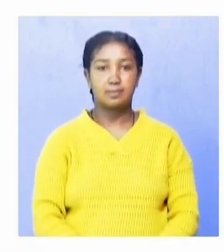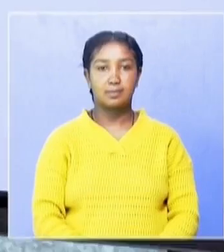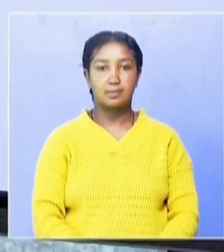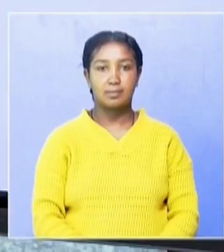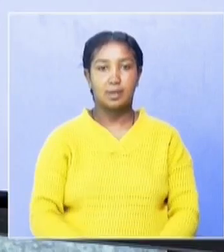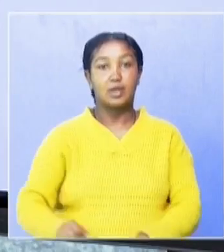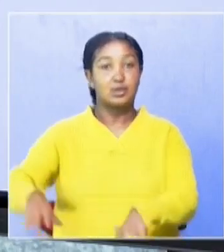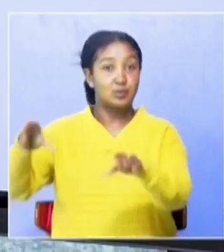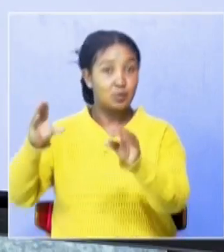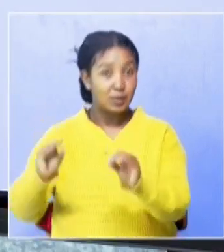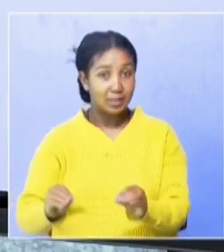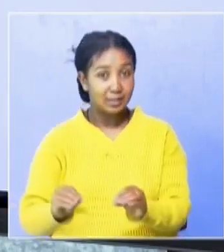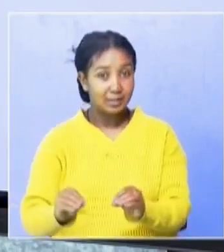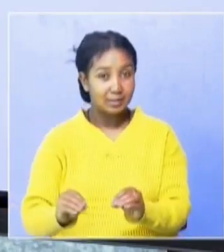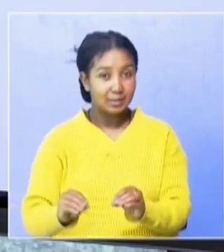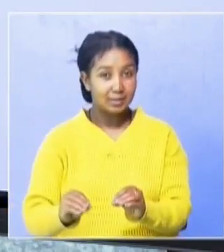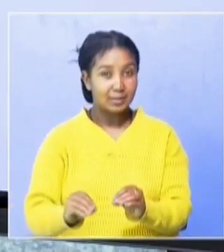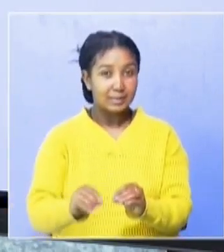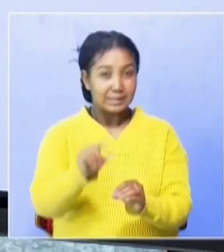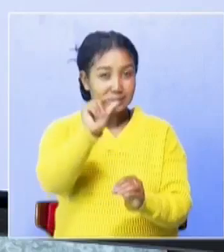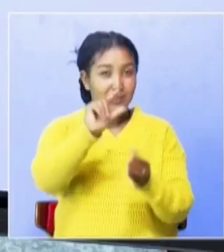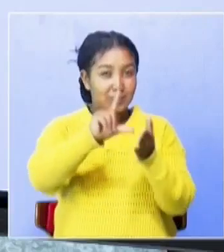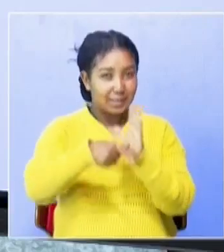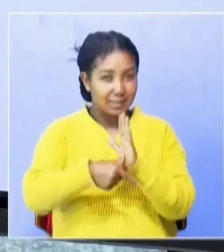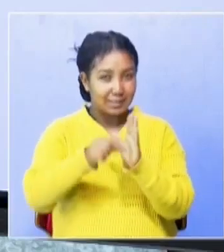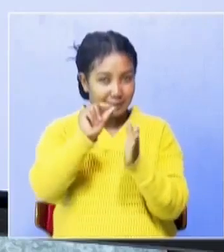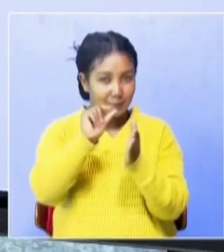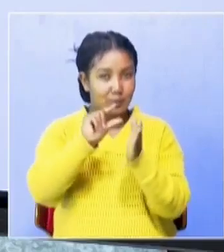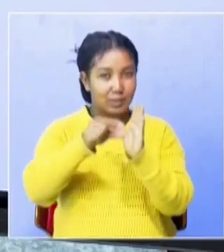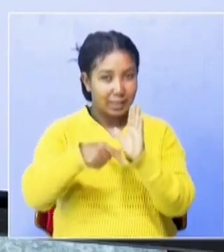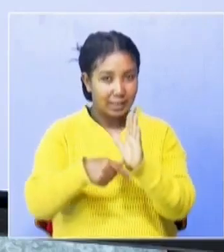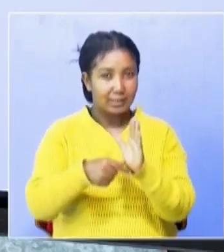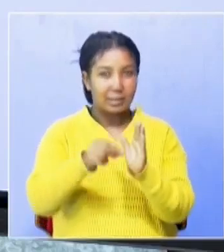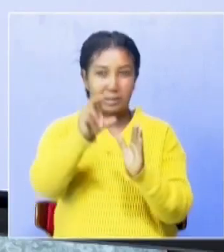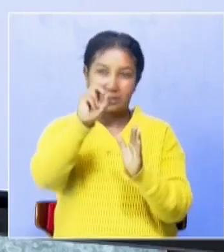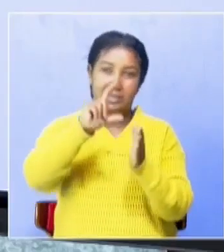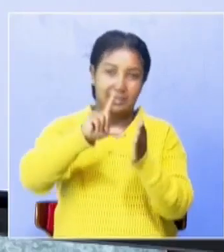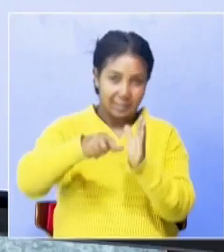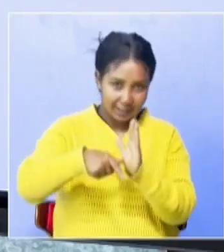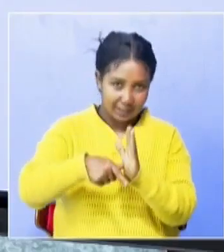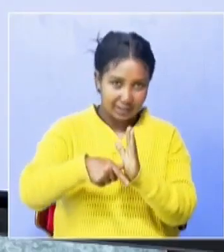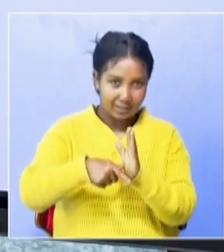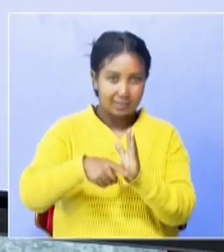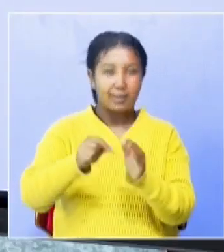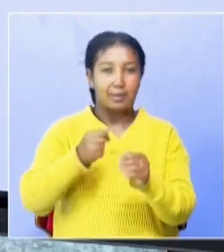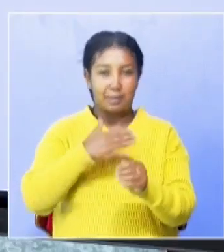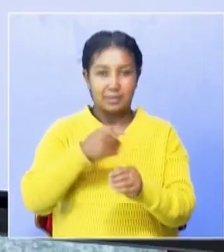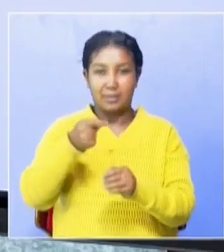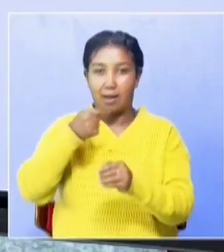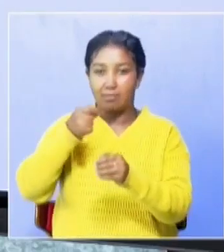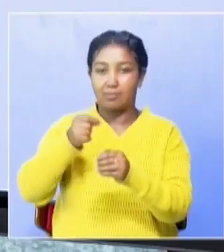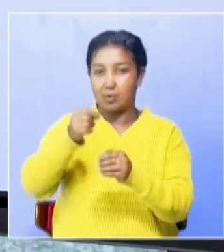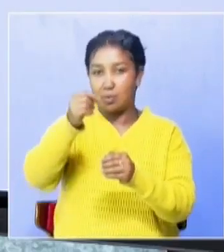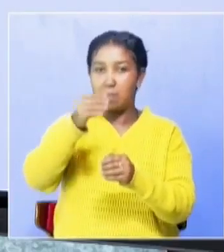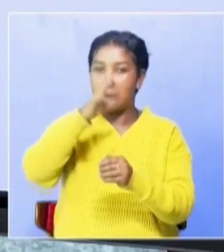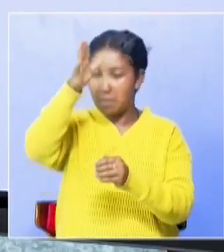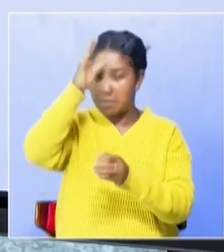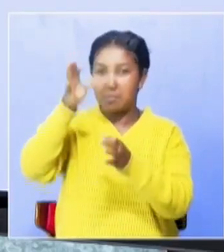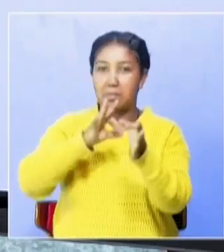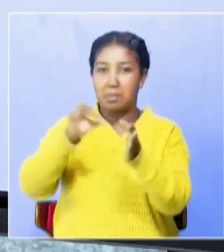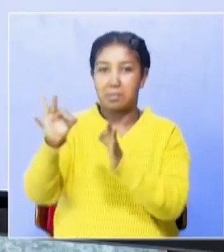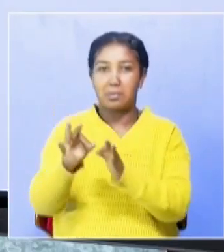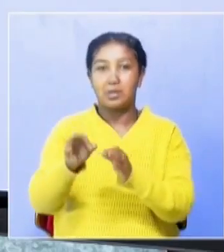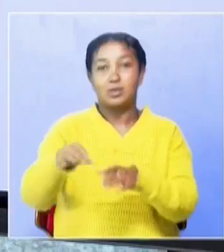A student, within few seconds, within 30 seconds, please tell this one to your parents.